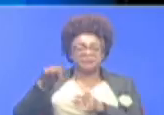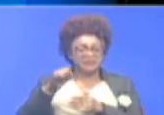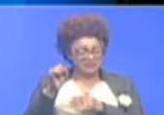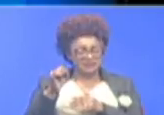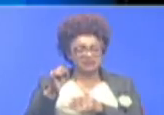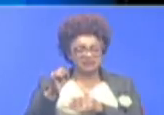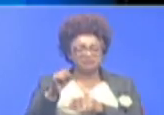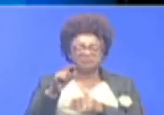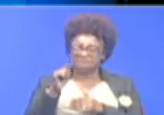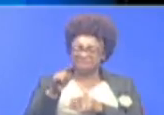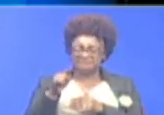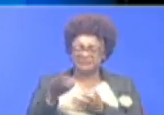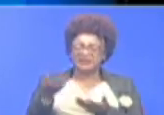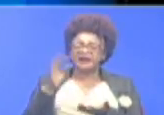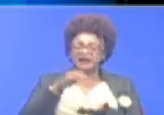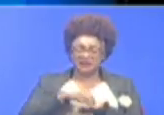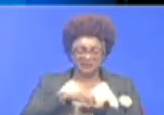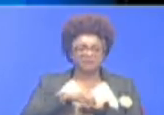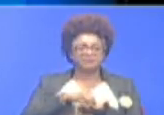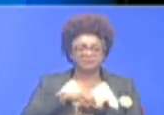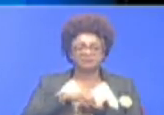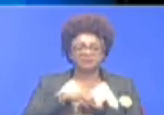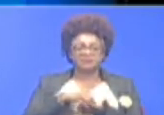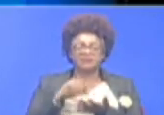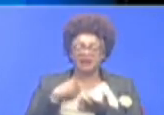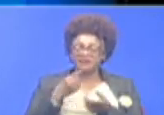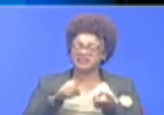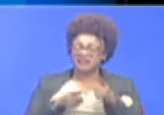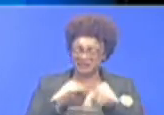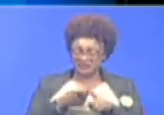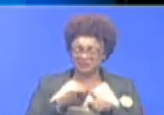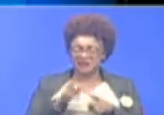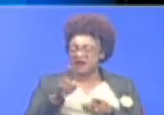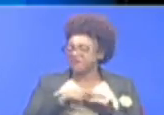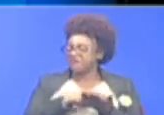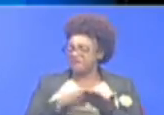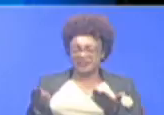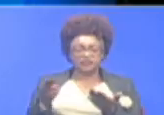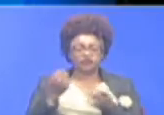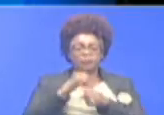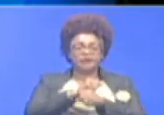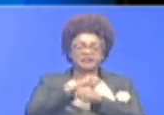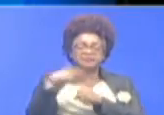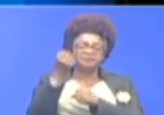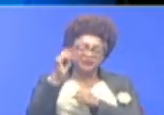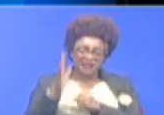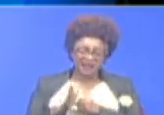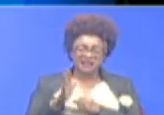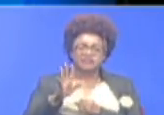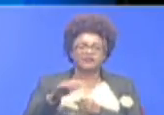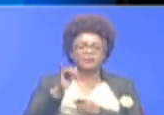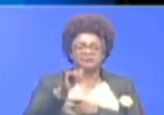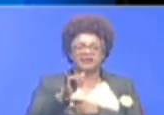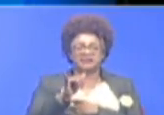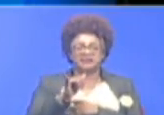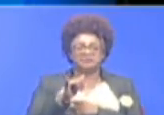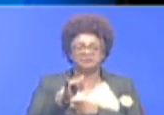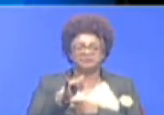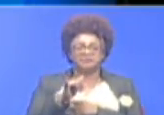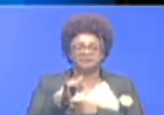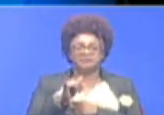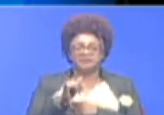seems to have yet again failed the standards test, having failed to protect Kenyans from the foul ongoings in